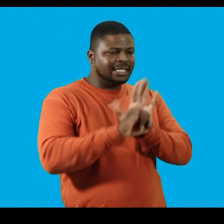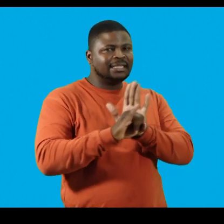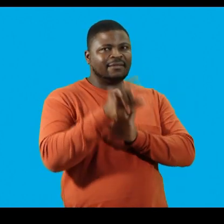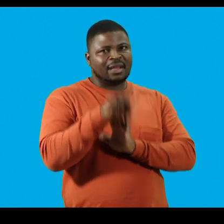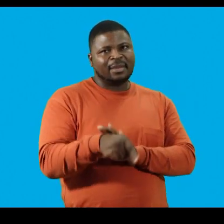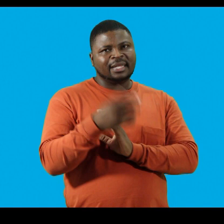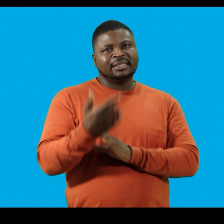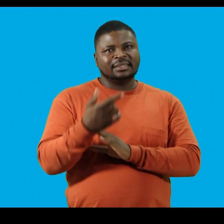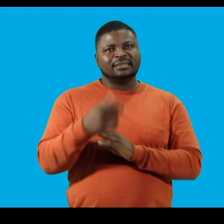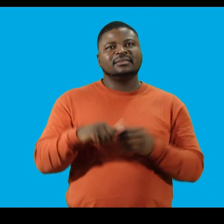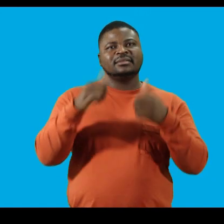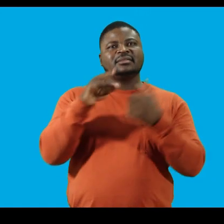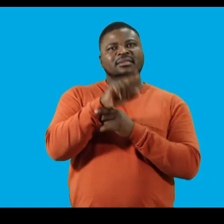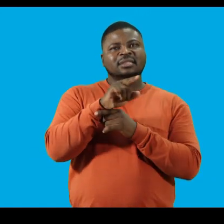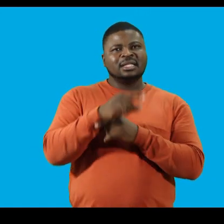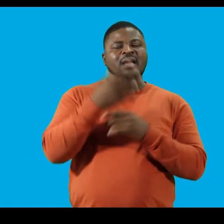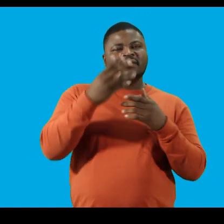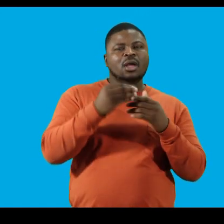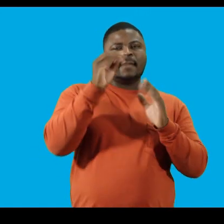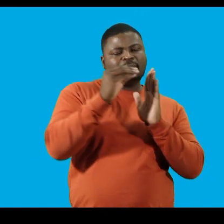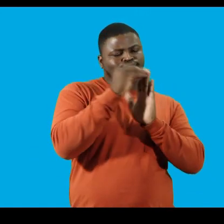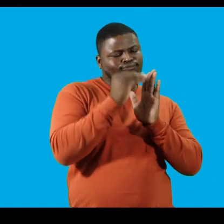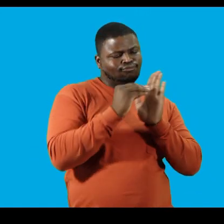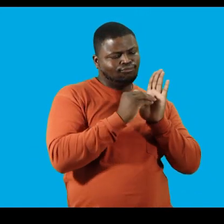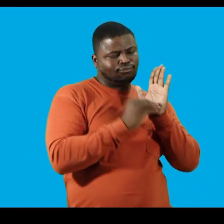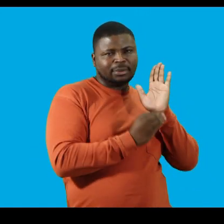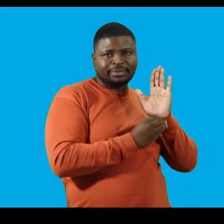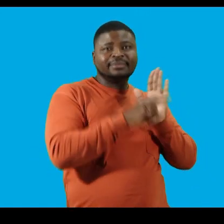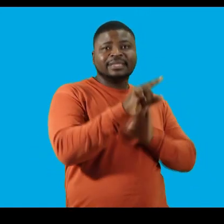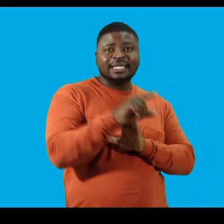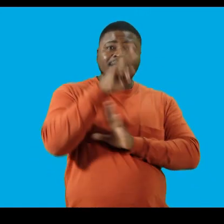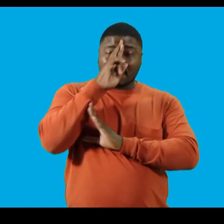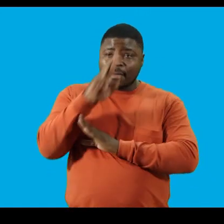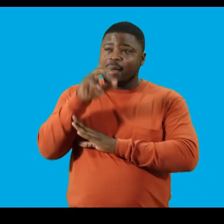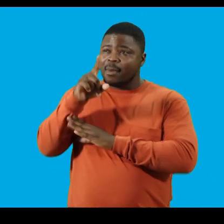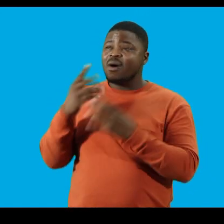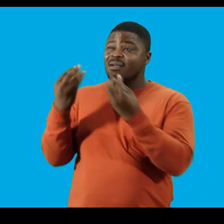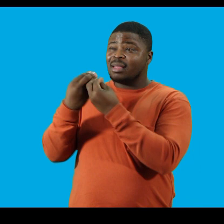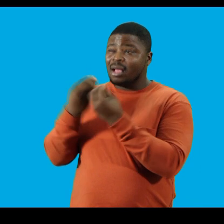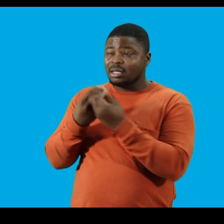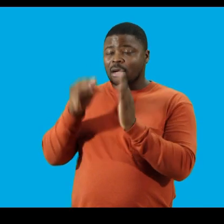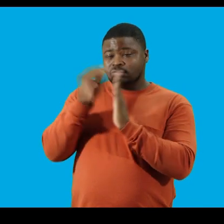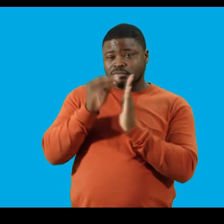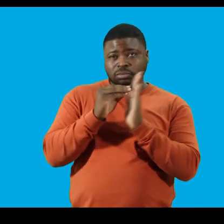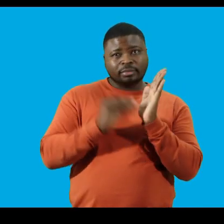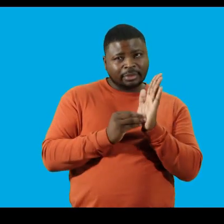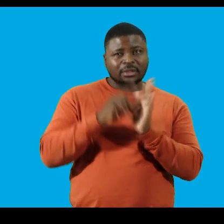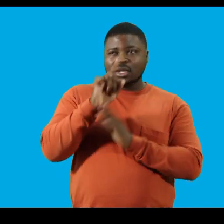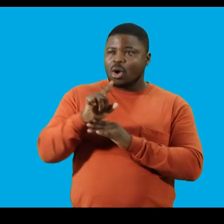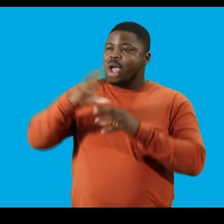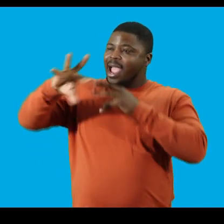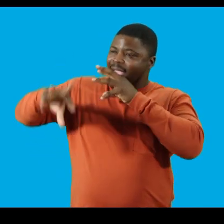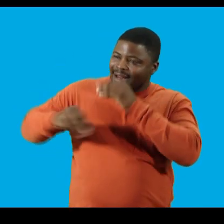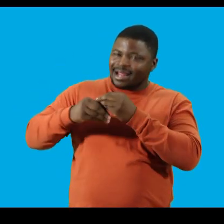identify. Then, when we need to list, you need to write a list of items with